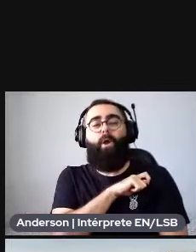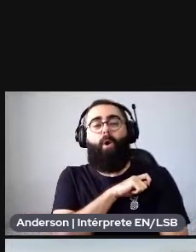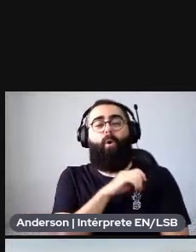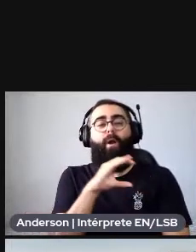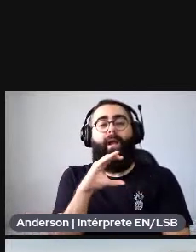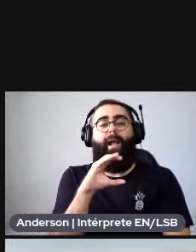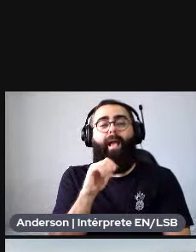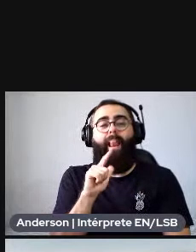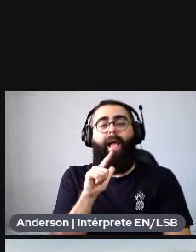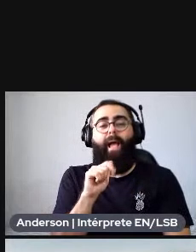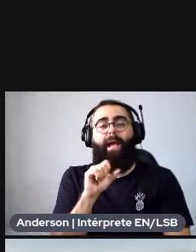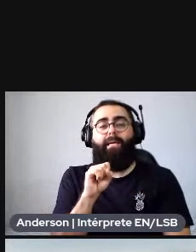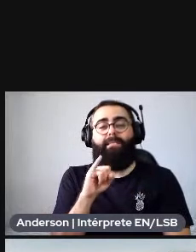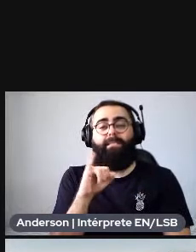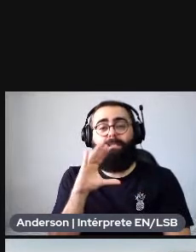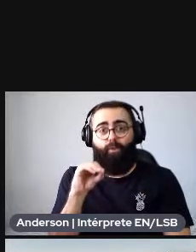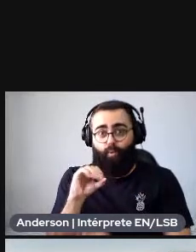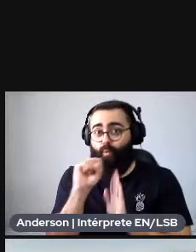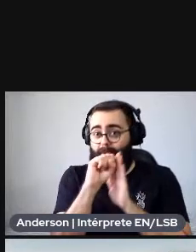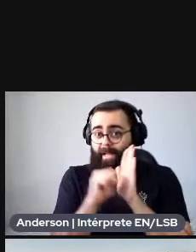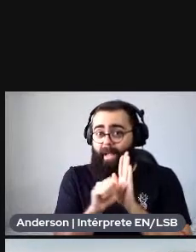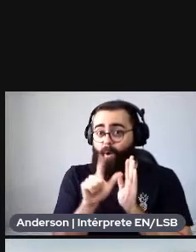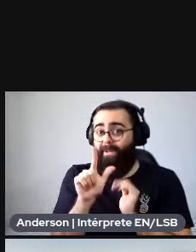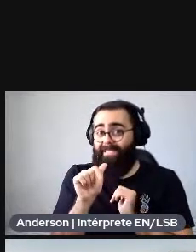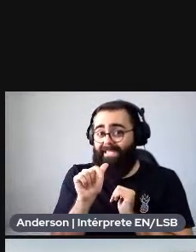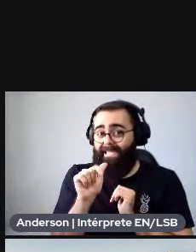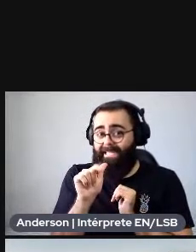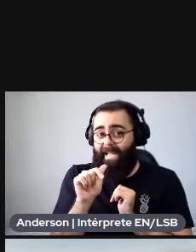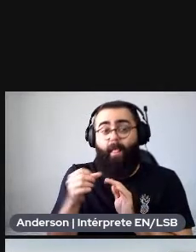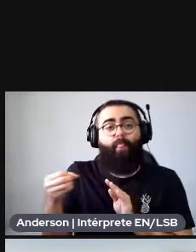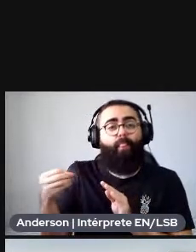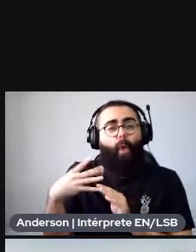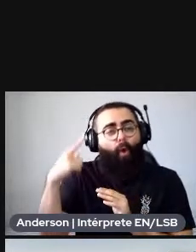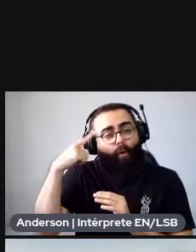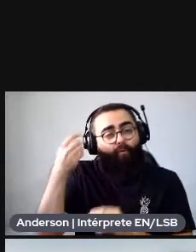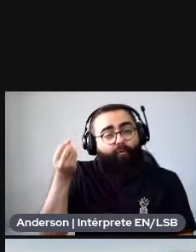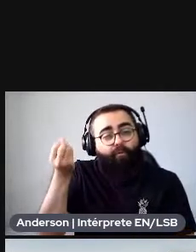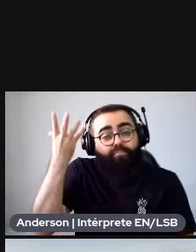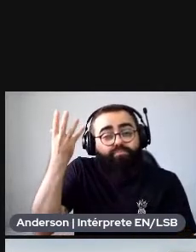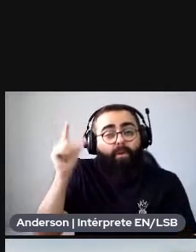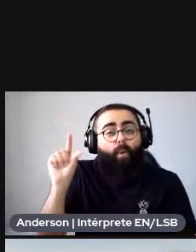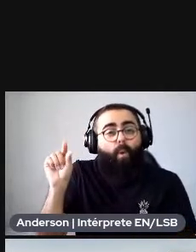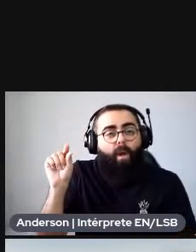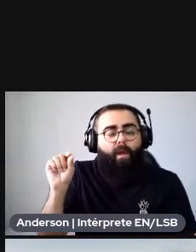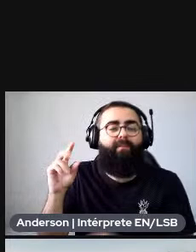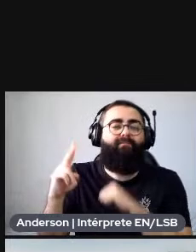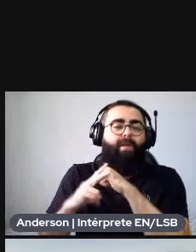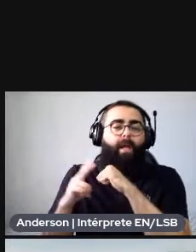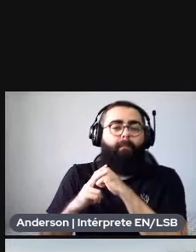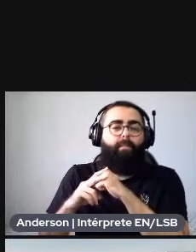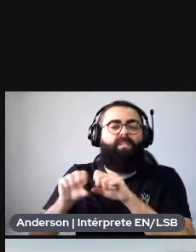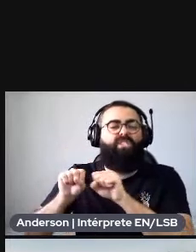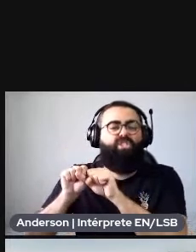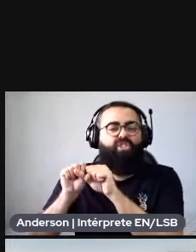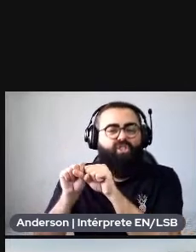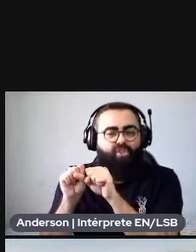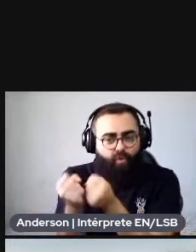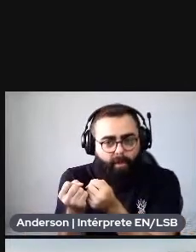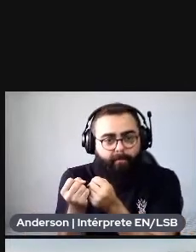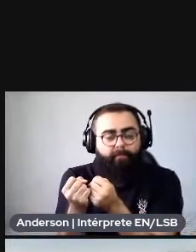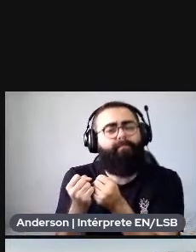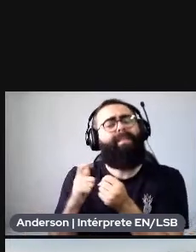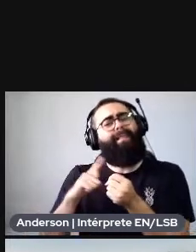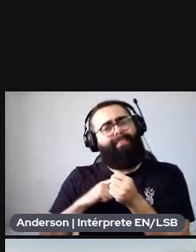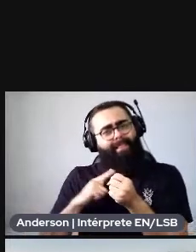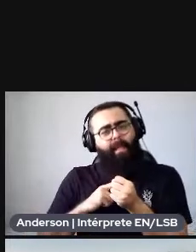and development of the sub-schema with destruction verbs. So the other domains that I mentioned, such as movement, etc., they remain to